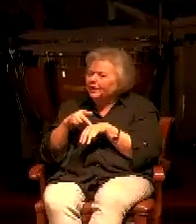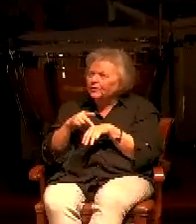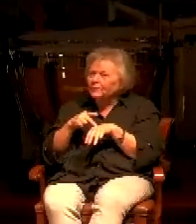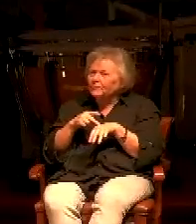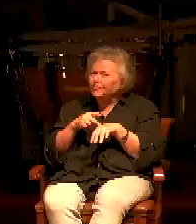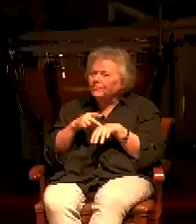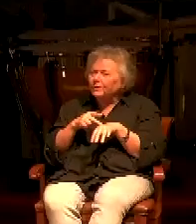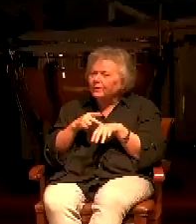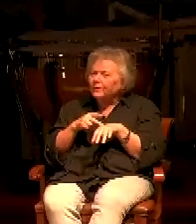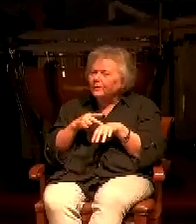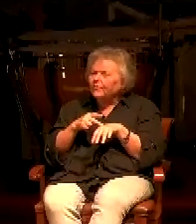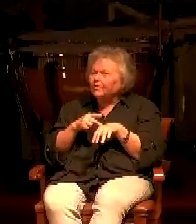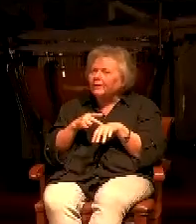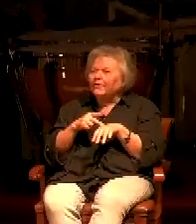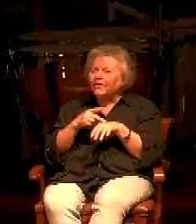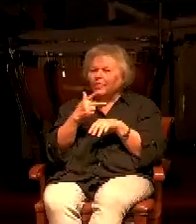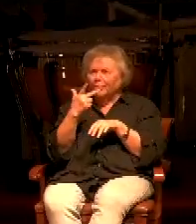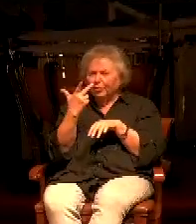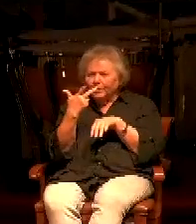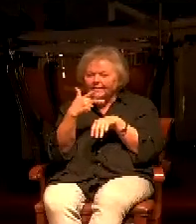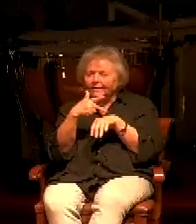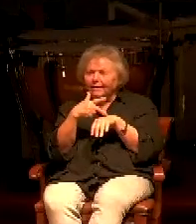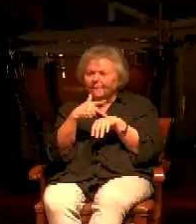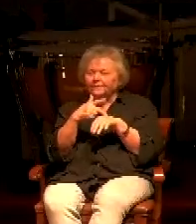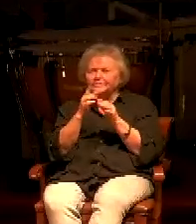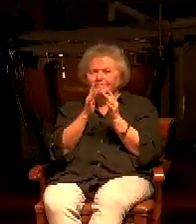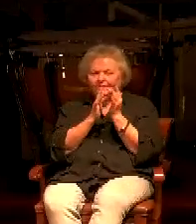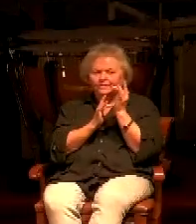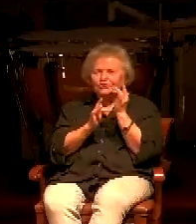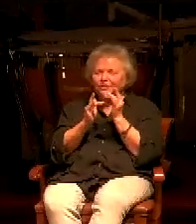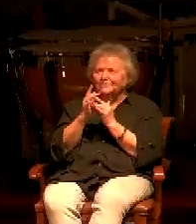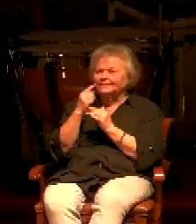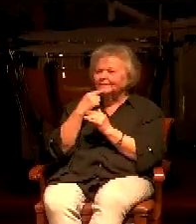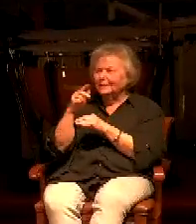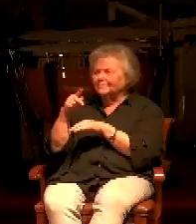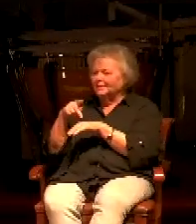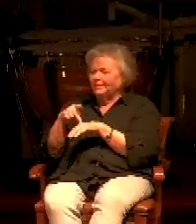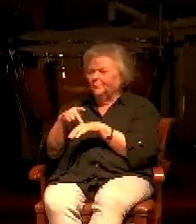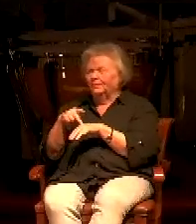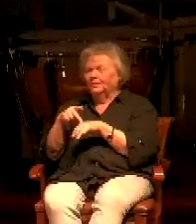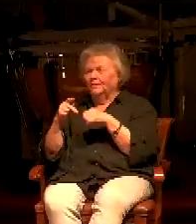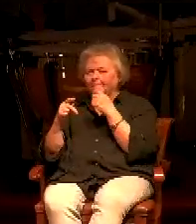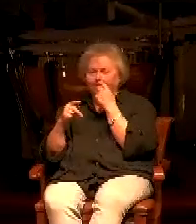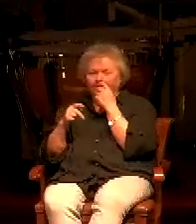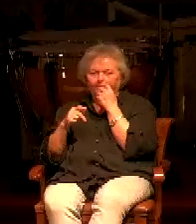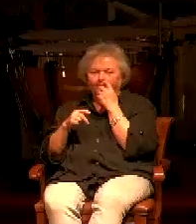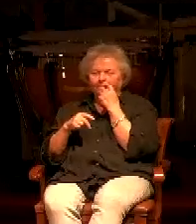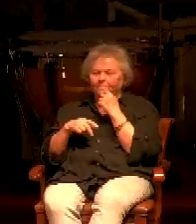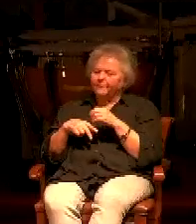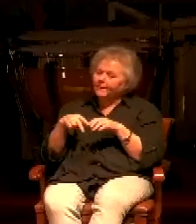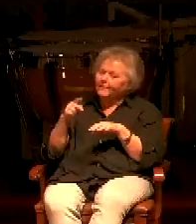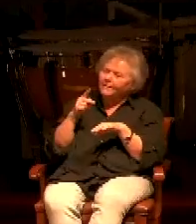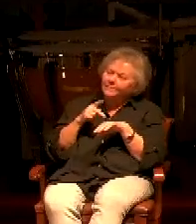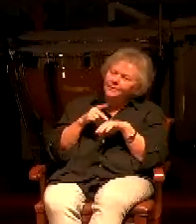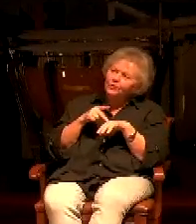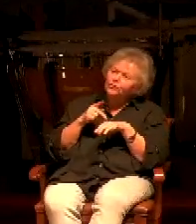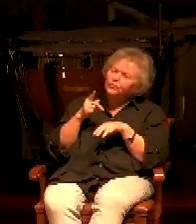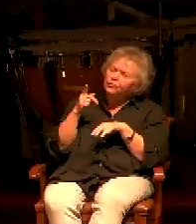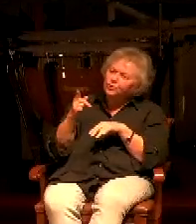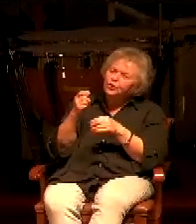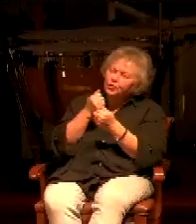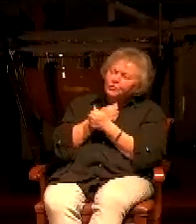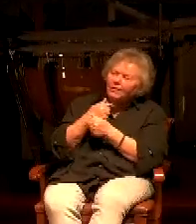time, not two times, but three times, "Peter, do you love me?" "Yes,